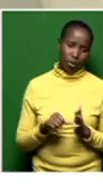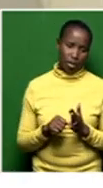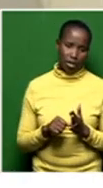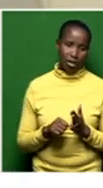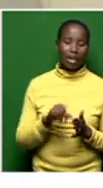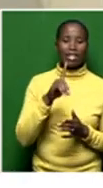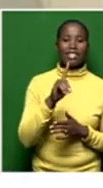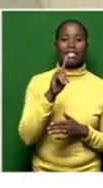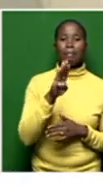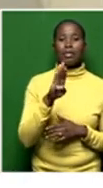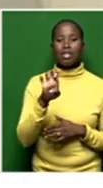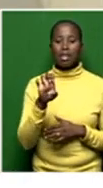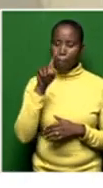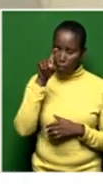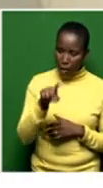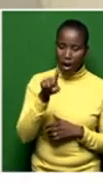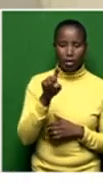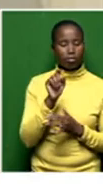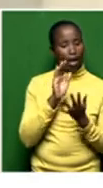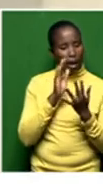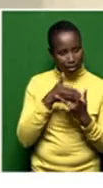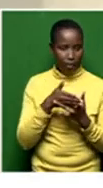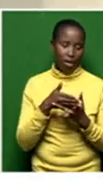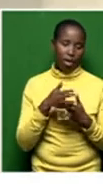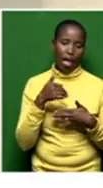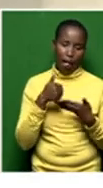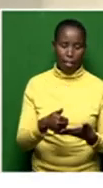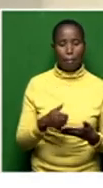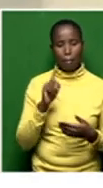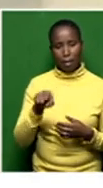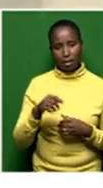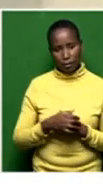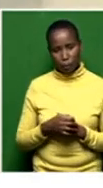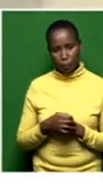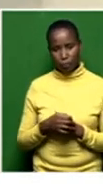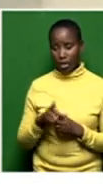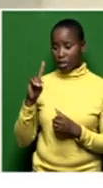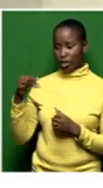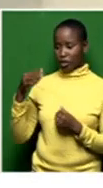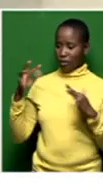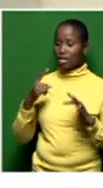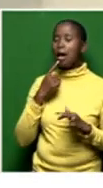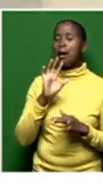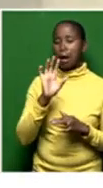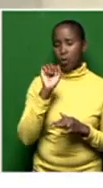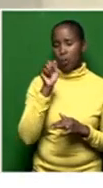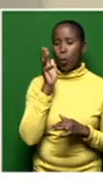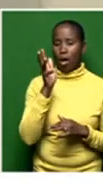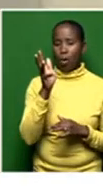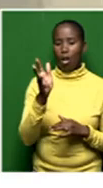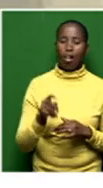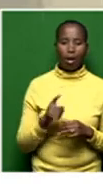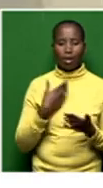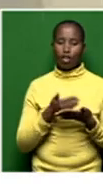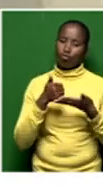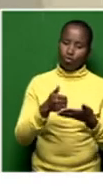DPE, in this regard, has to intervene. And we've asked them. And the DG has said he will intervene and try and help these